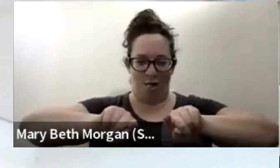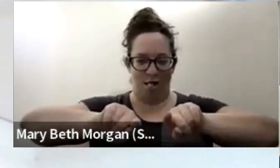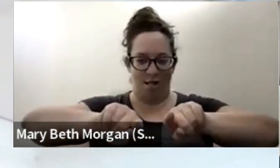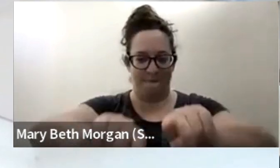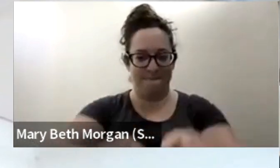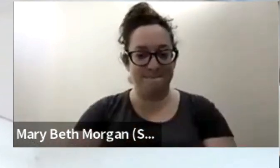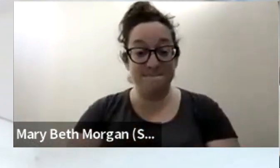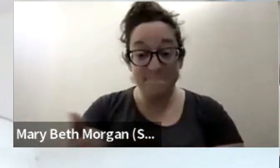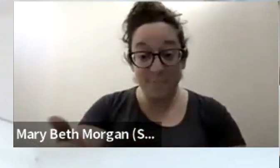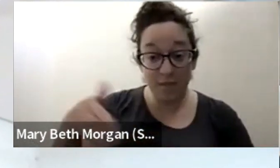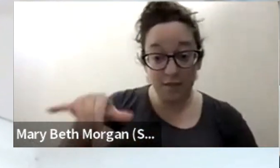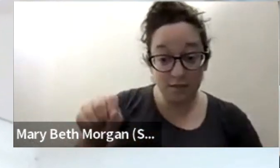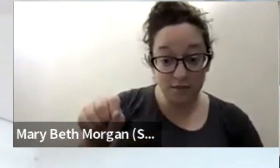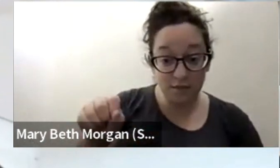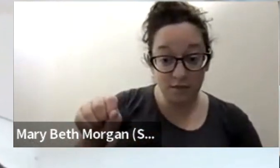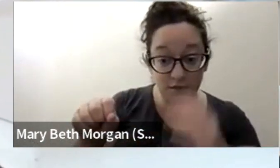Yes.